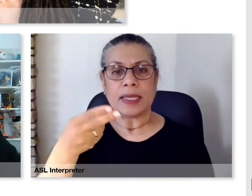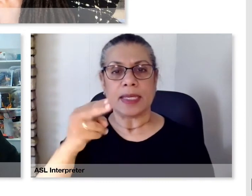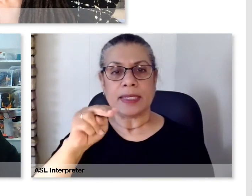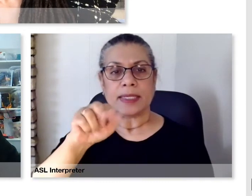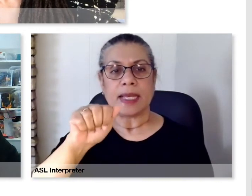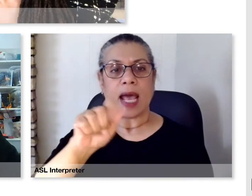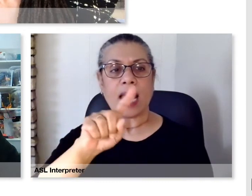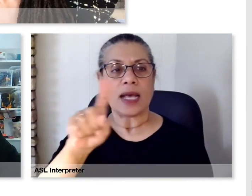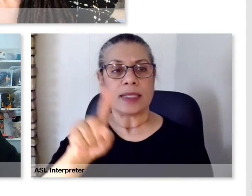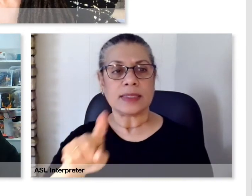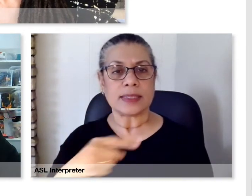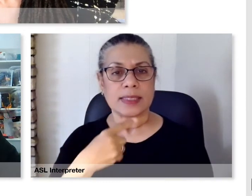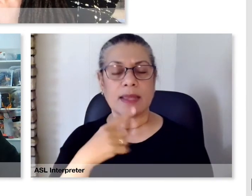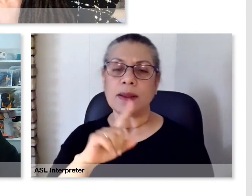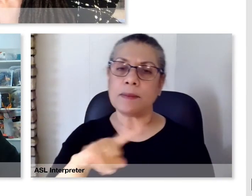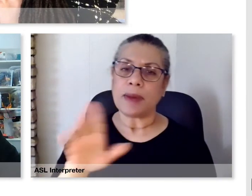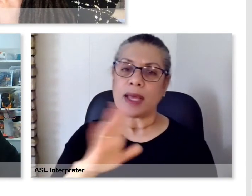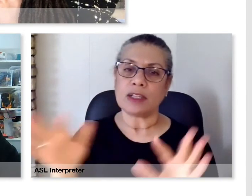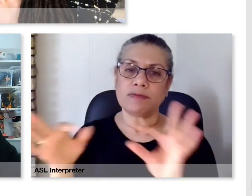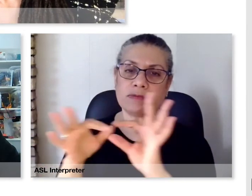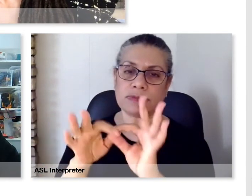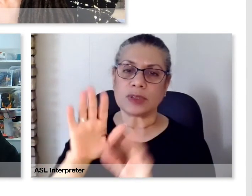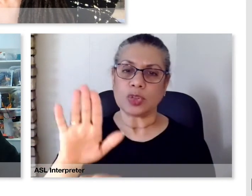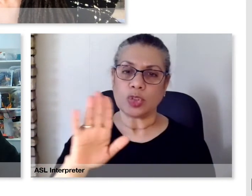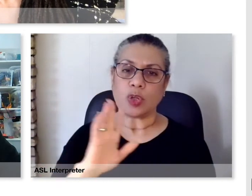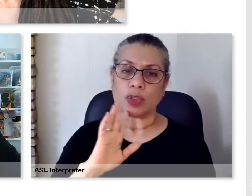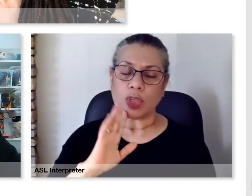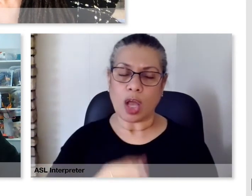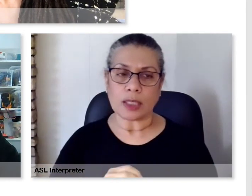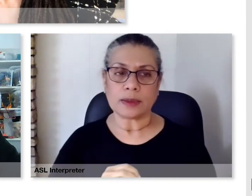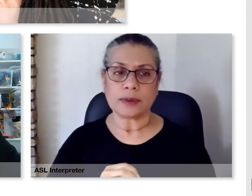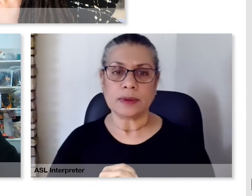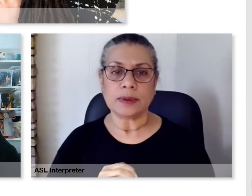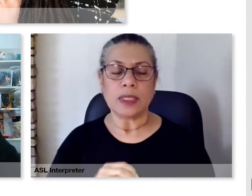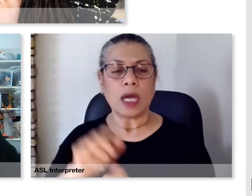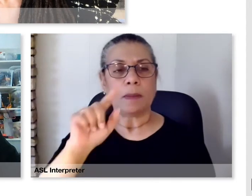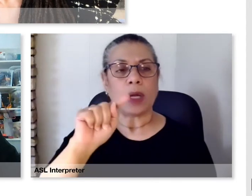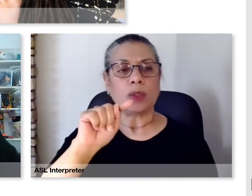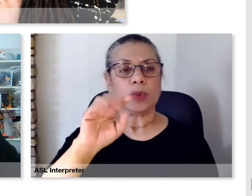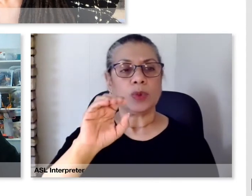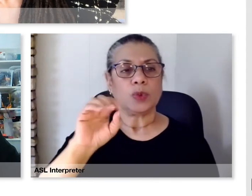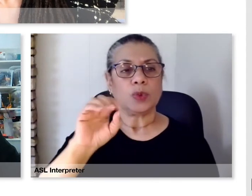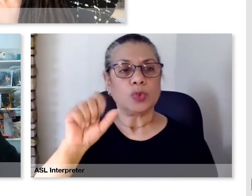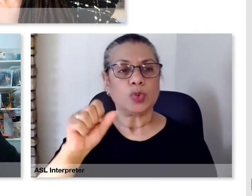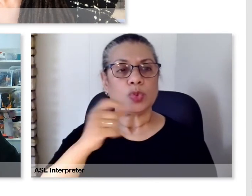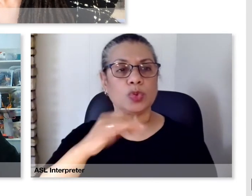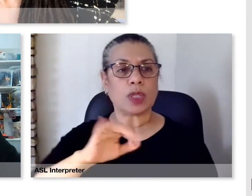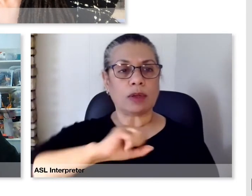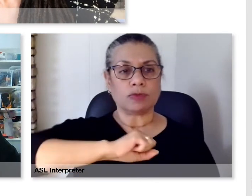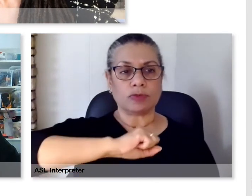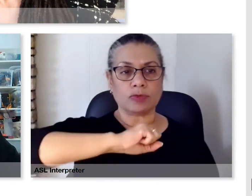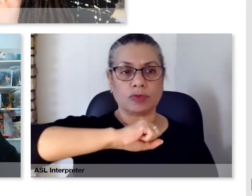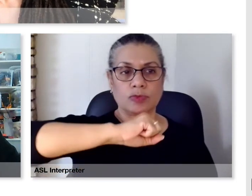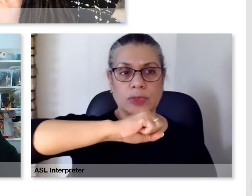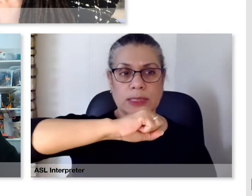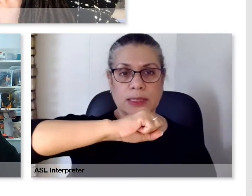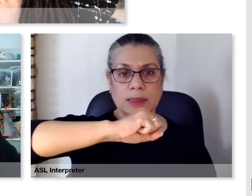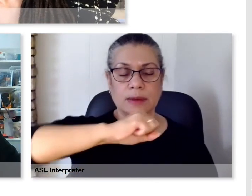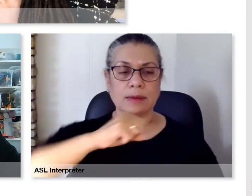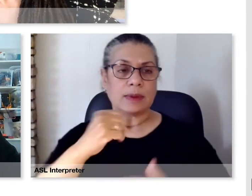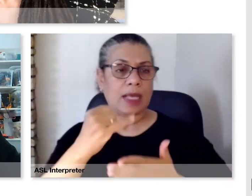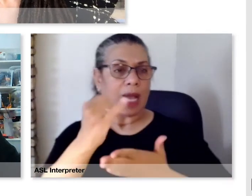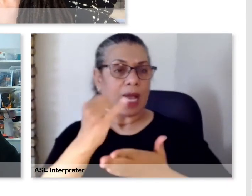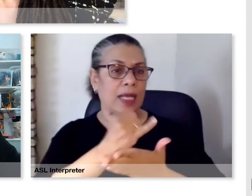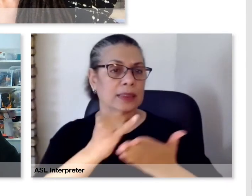it resonates with your talk as well, which is about tools of resistance. So Binaz spoke about artistic tools of